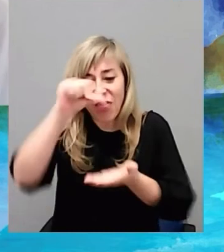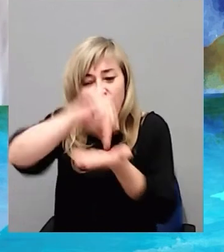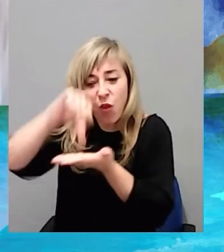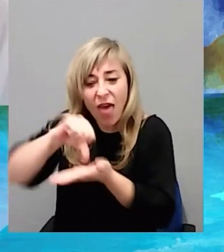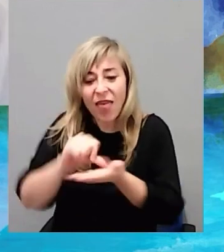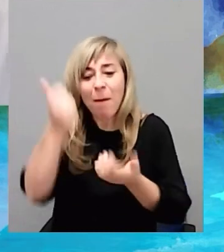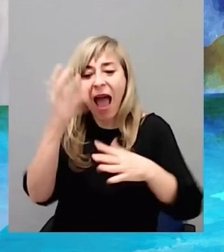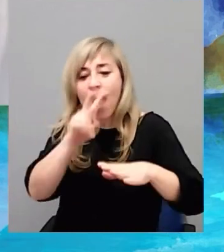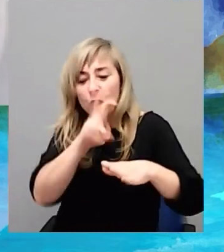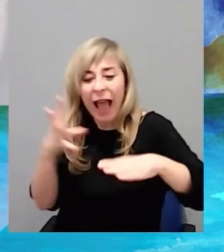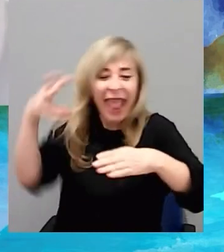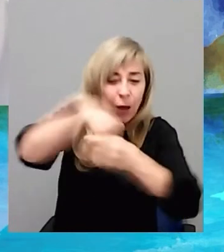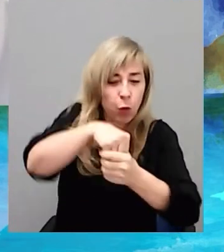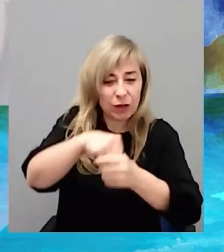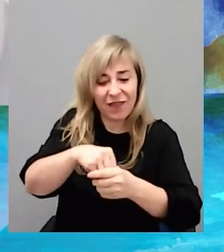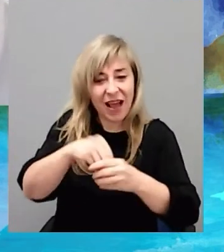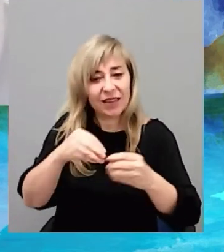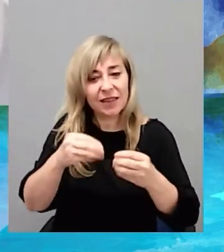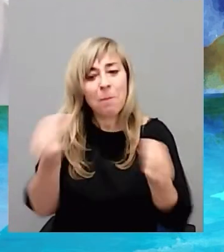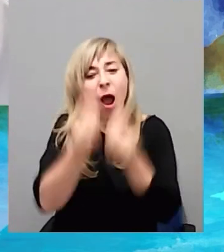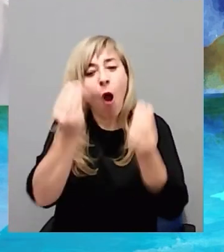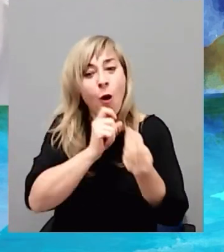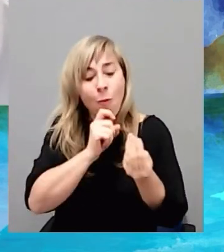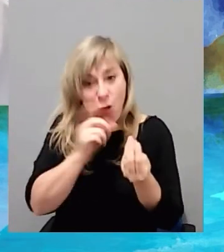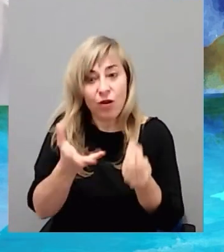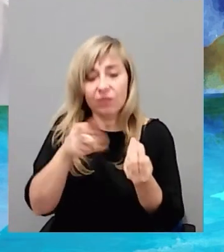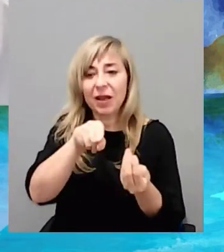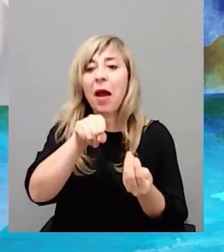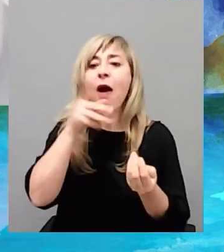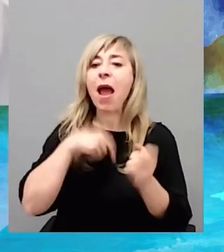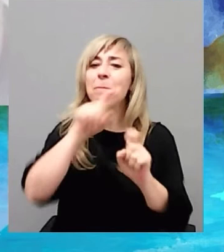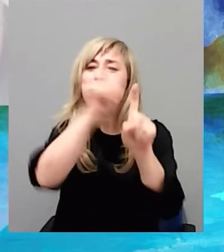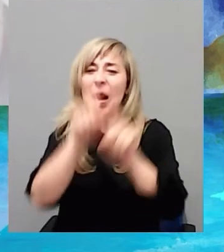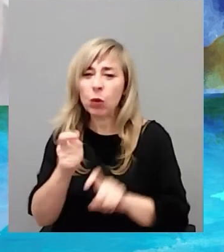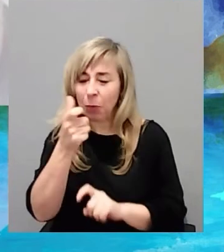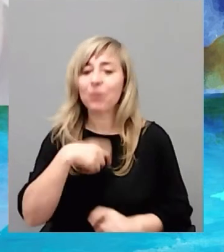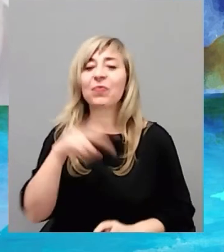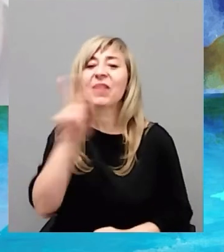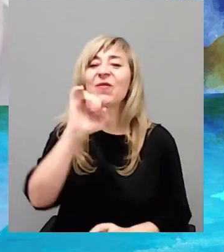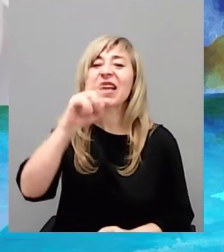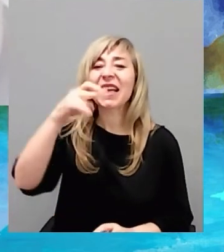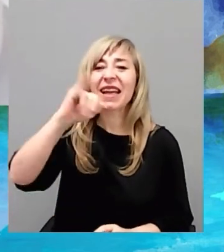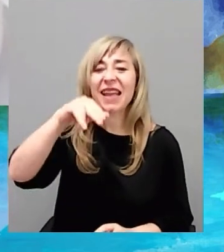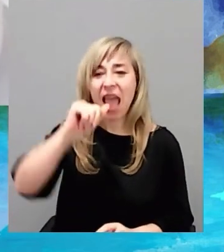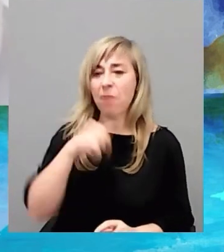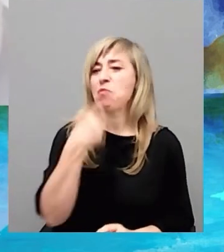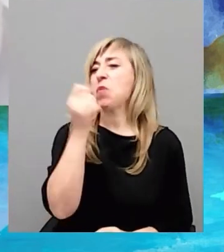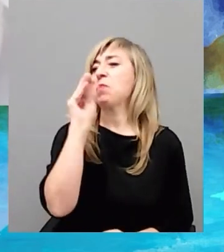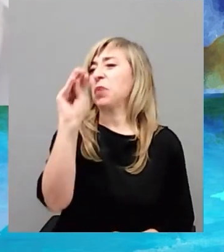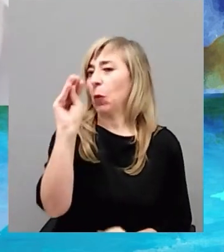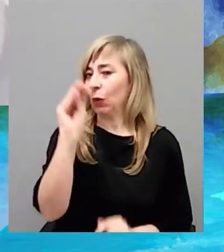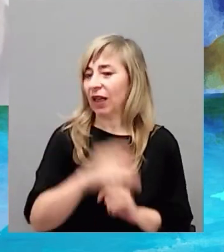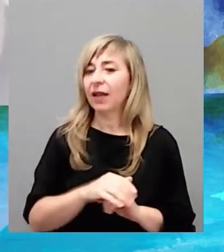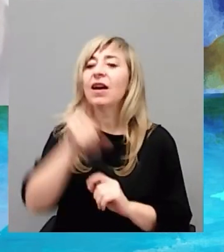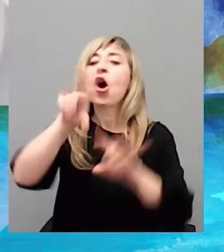First of all, Virginia, which is the main takeaway from the pilot projects that can help you